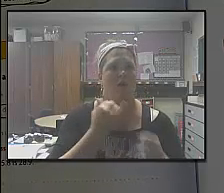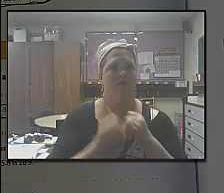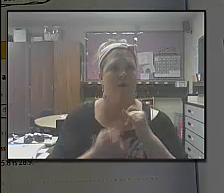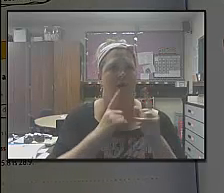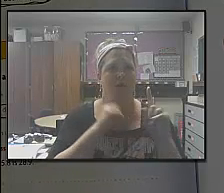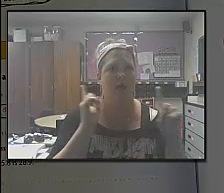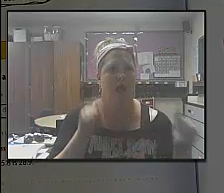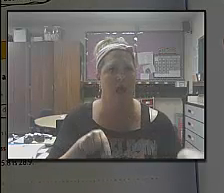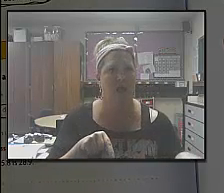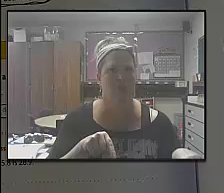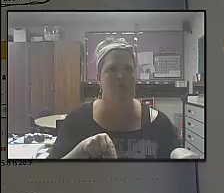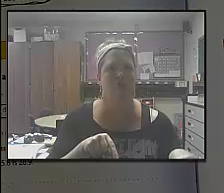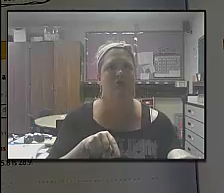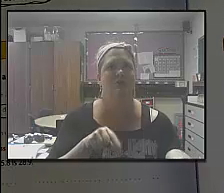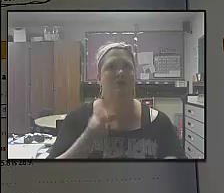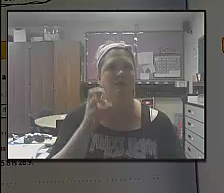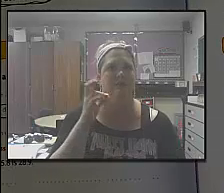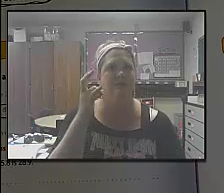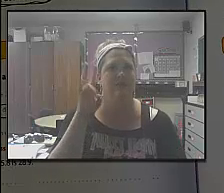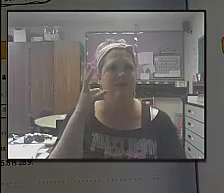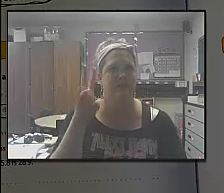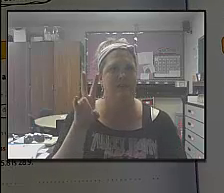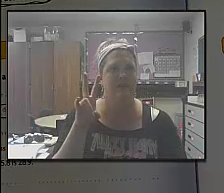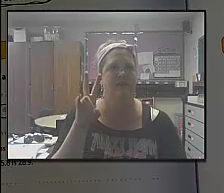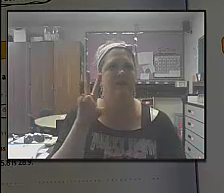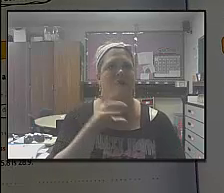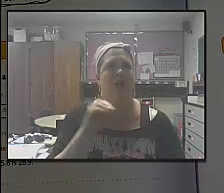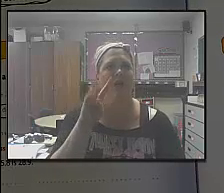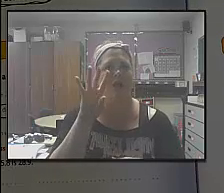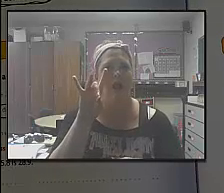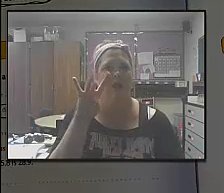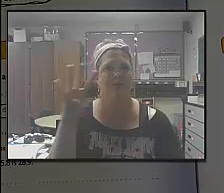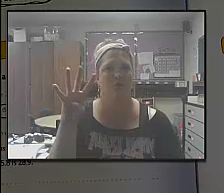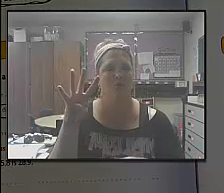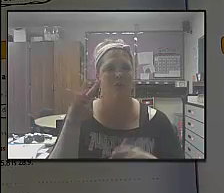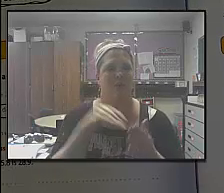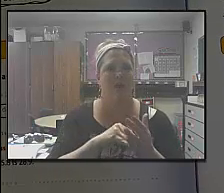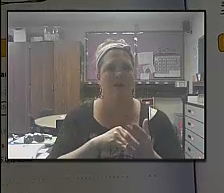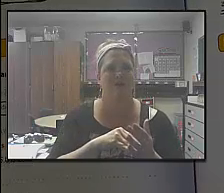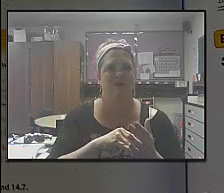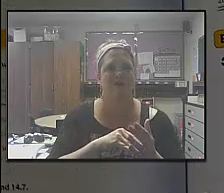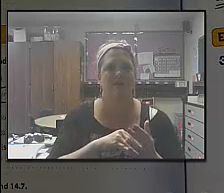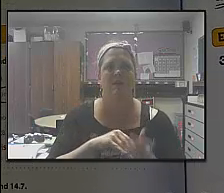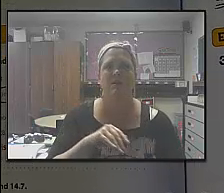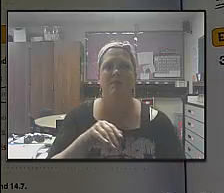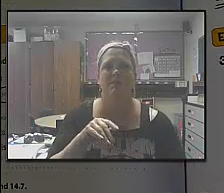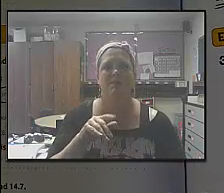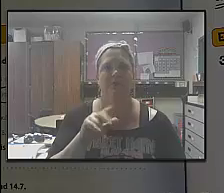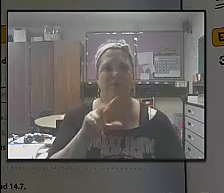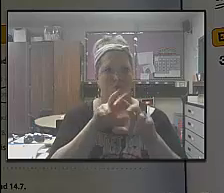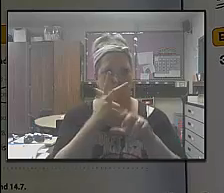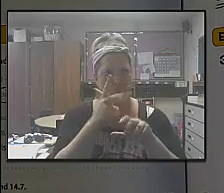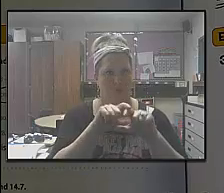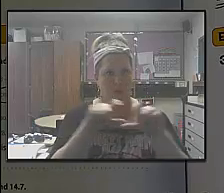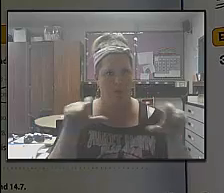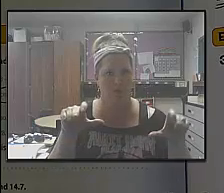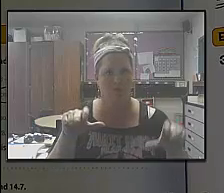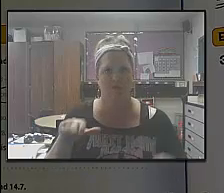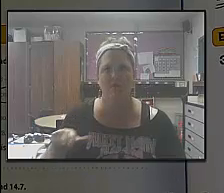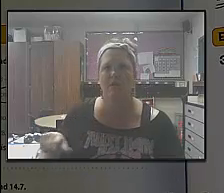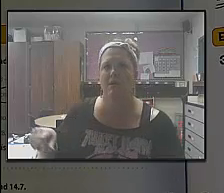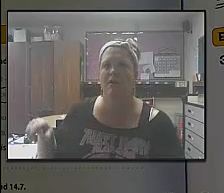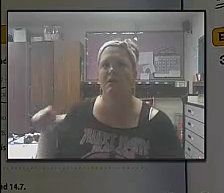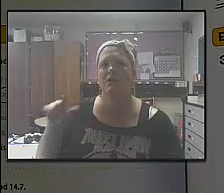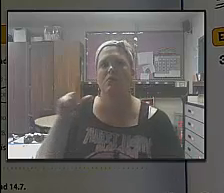and 784 thousandths. Same thing, you're going to do the 3 problems on the bottom, write the